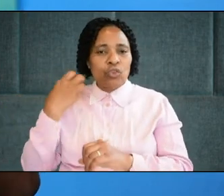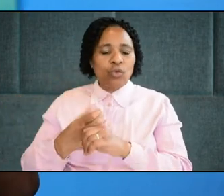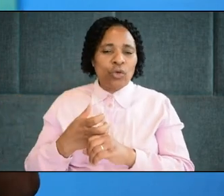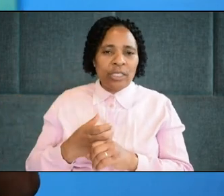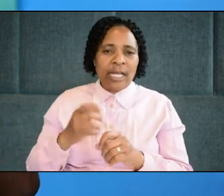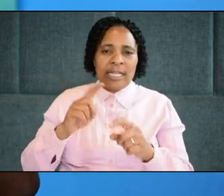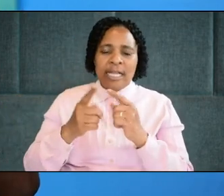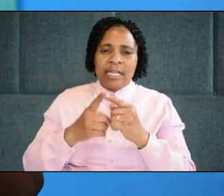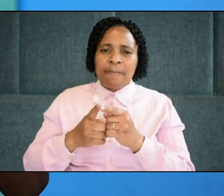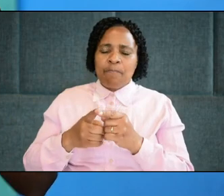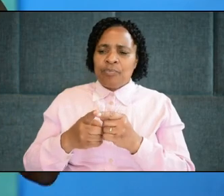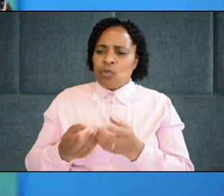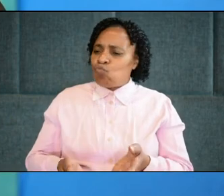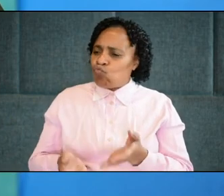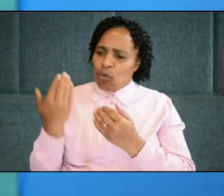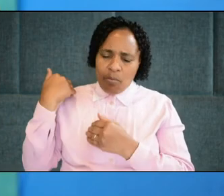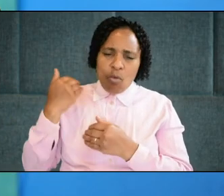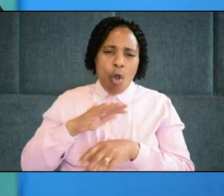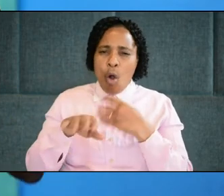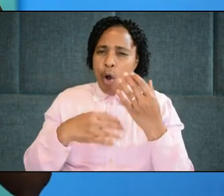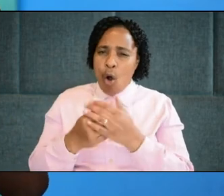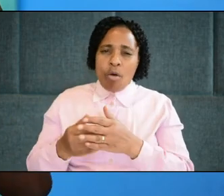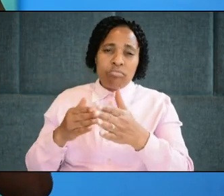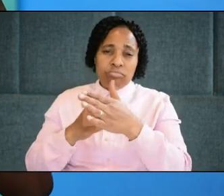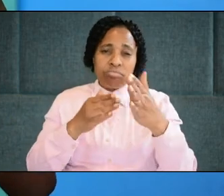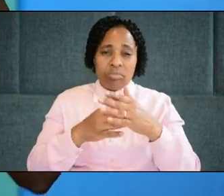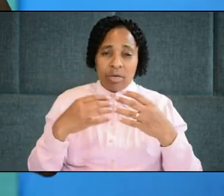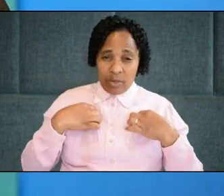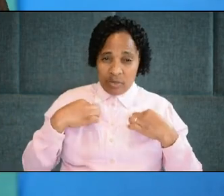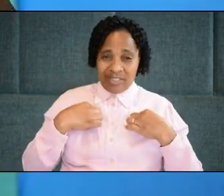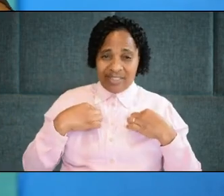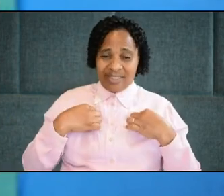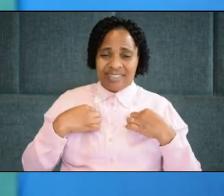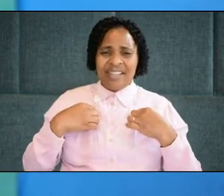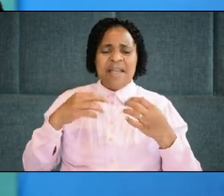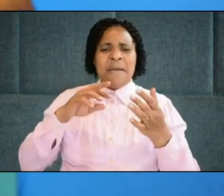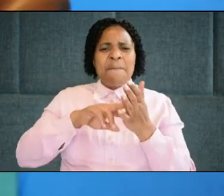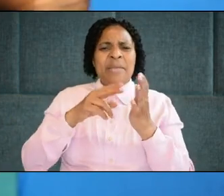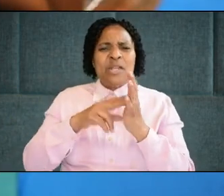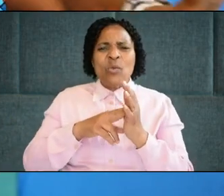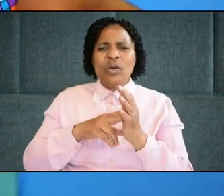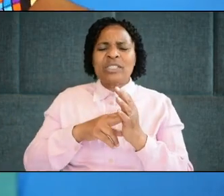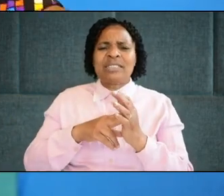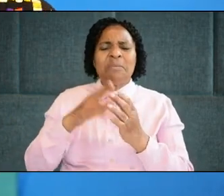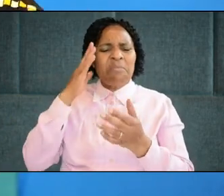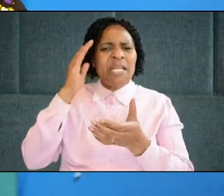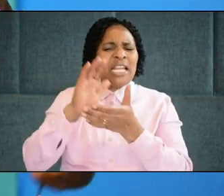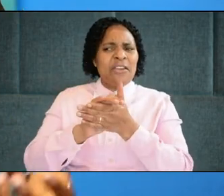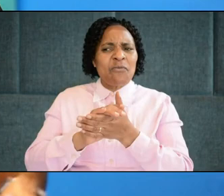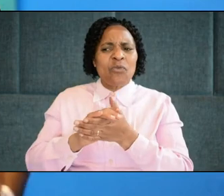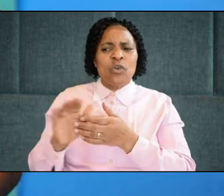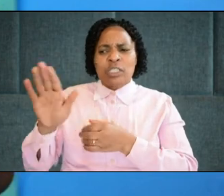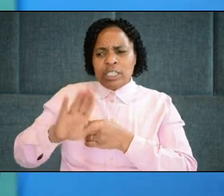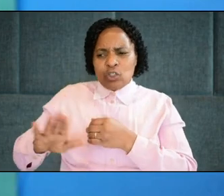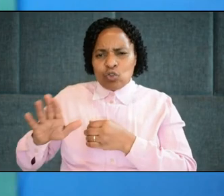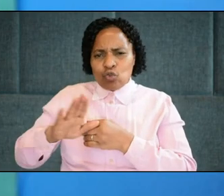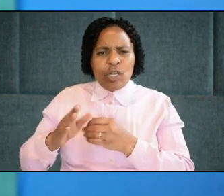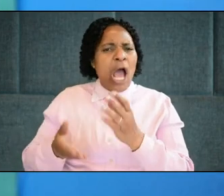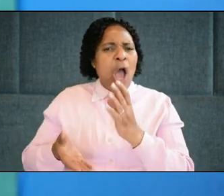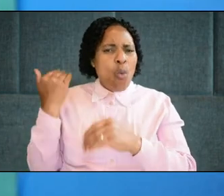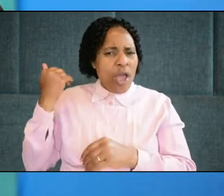remove the burial clothes. Christ could have willed it that the stone was rolled away by an angel and the burial